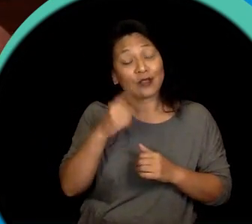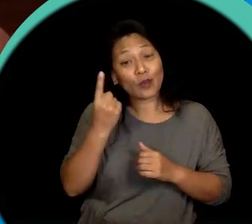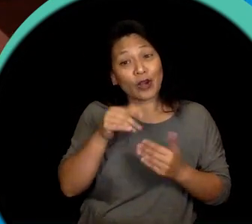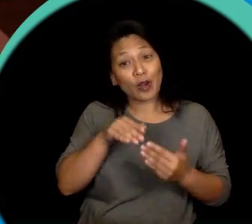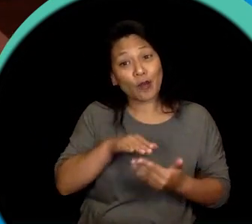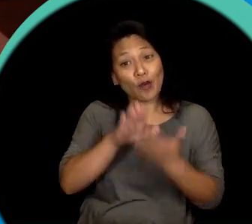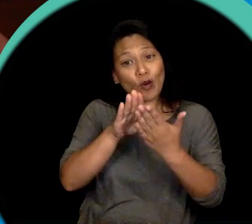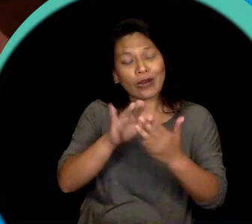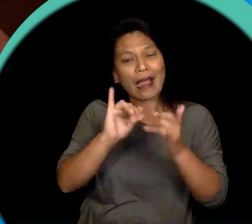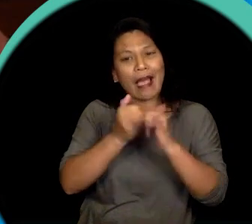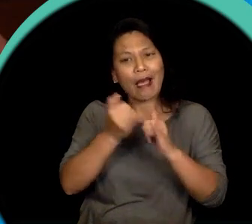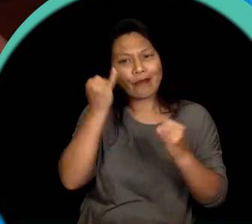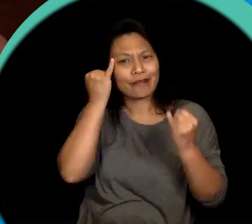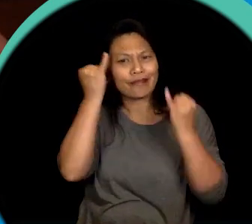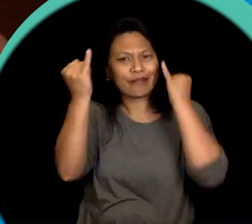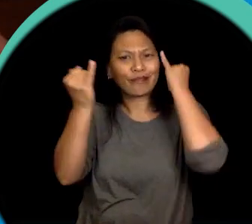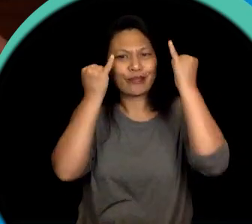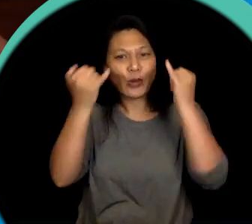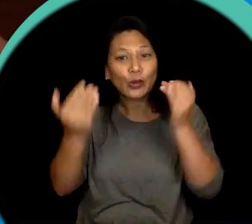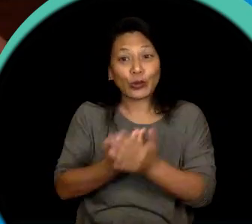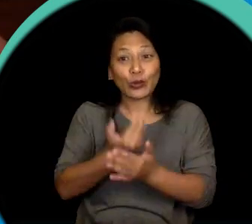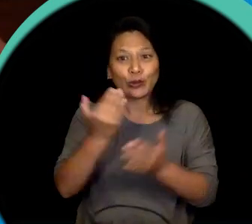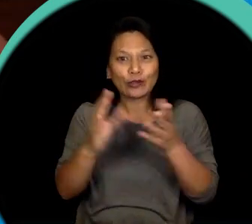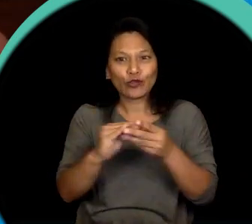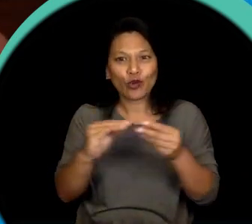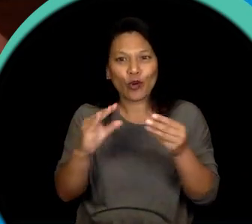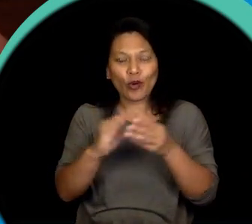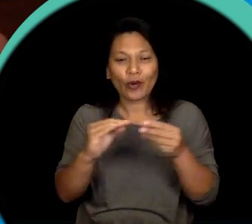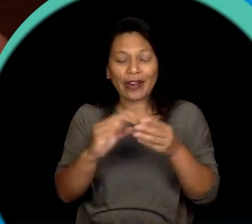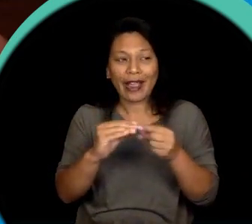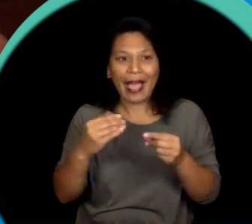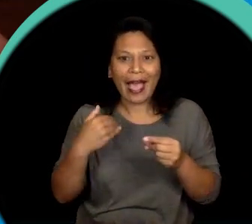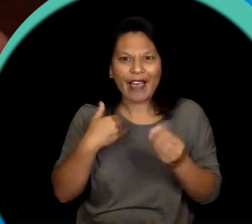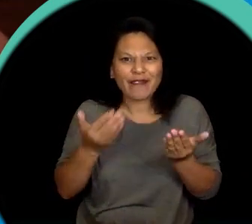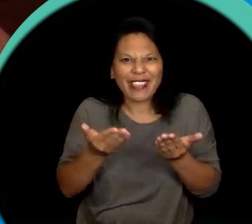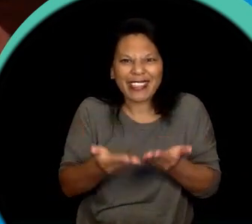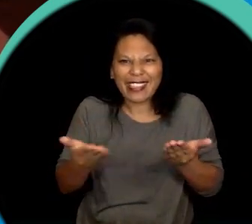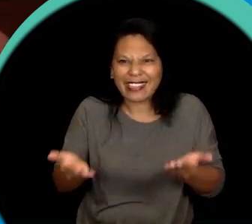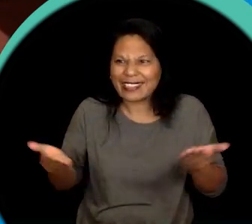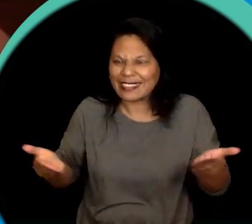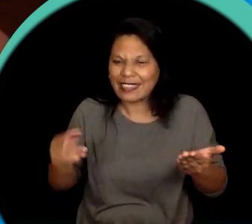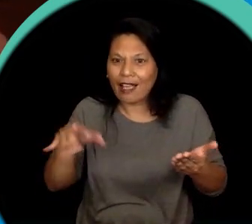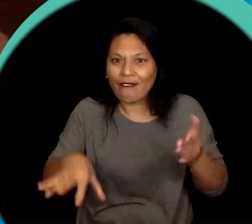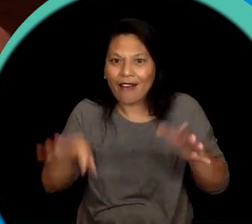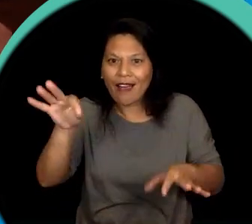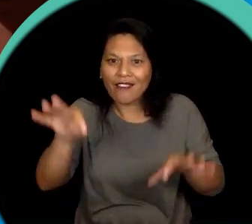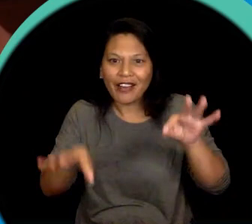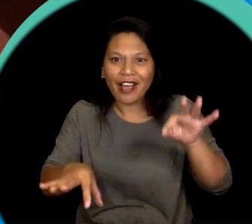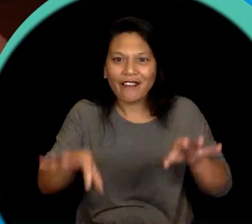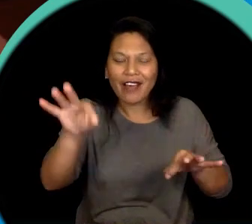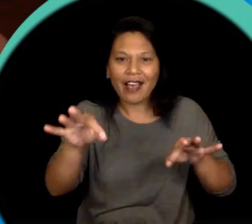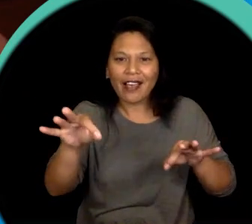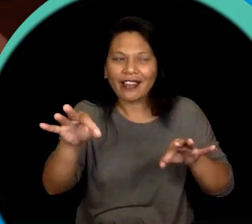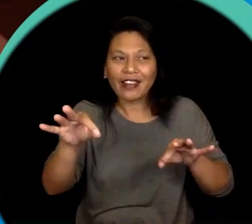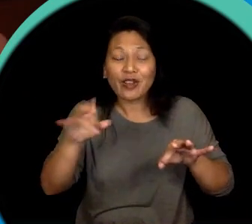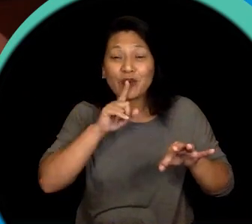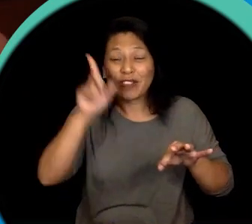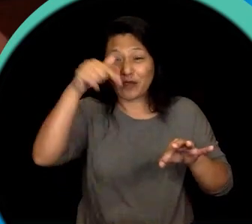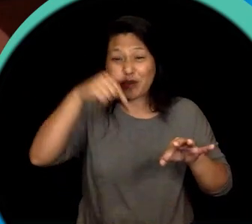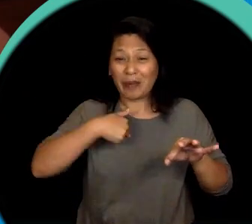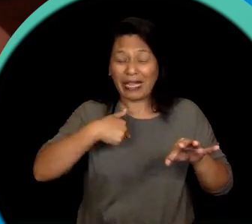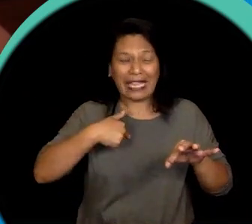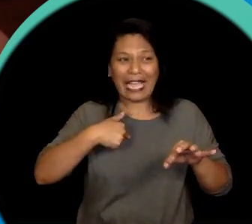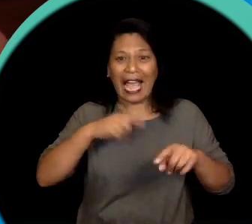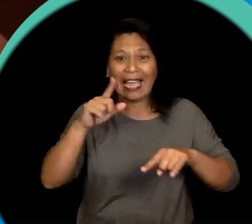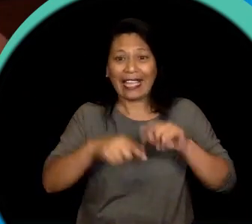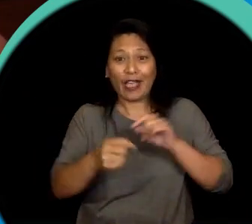like brainstorming new story ideas. I just take some objects and you're finding uses. I find it really hard to throw anything out